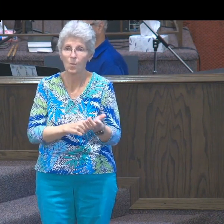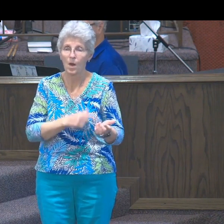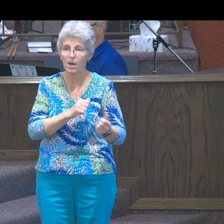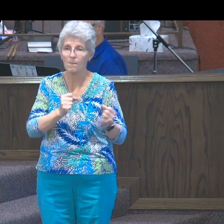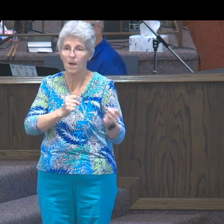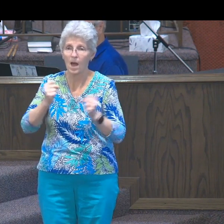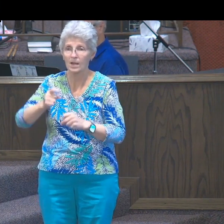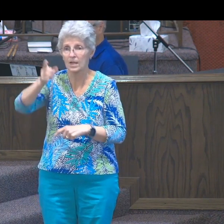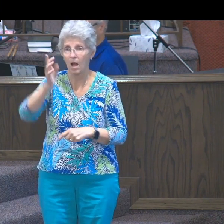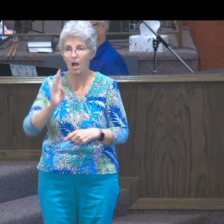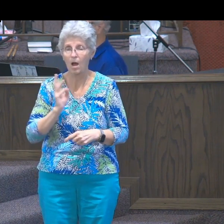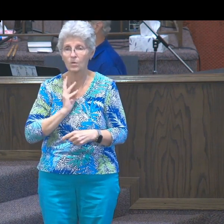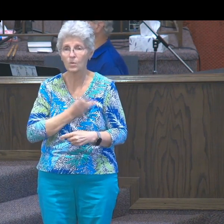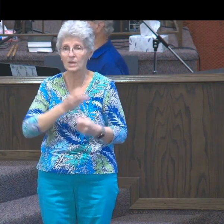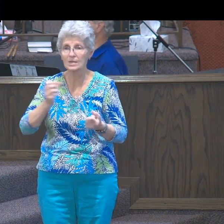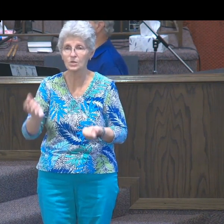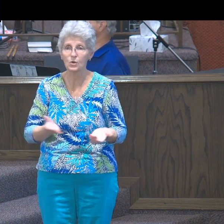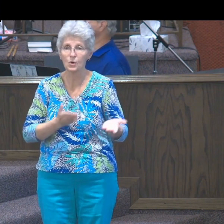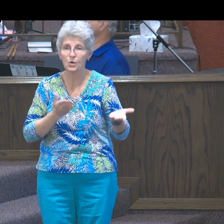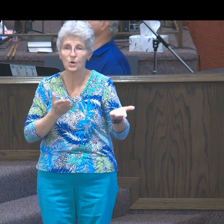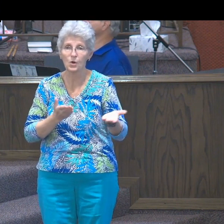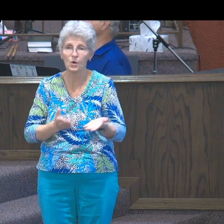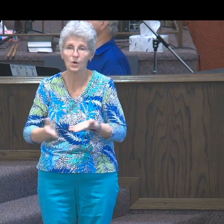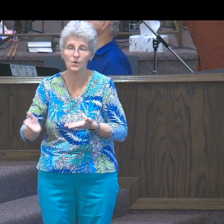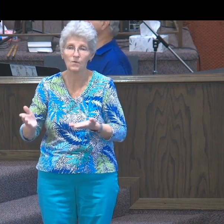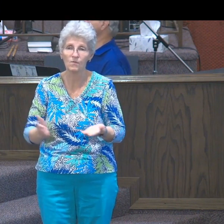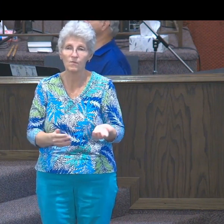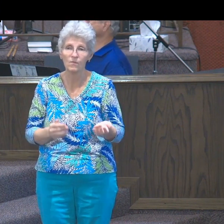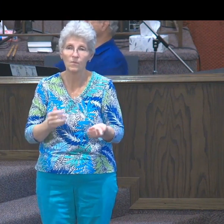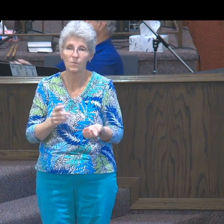serve. What a mighty God we serve.